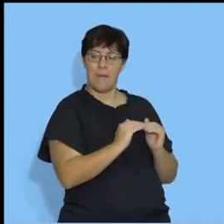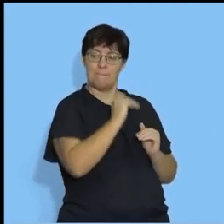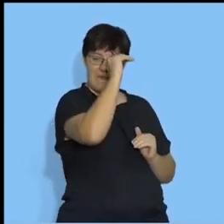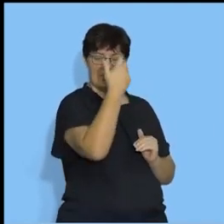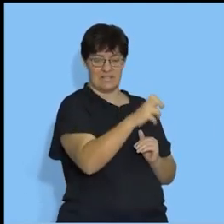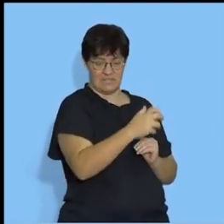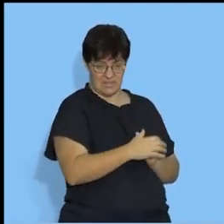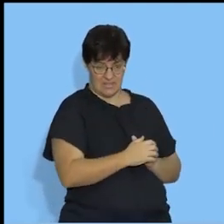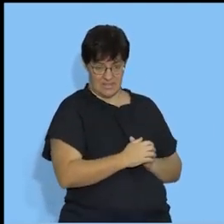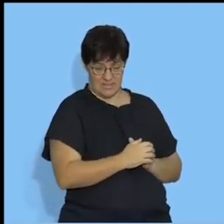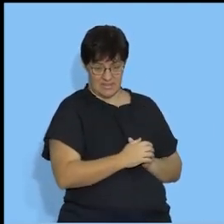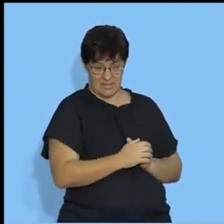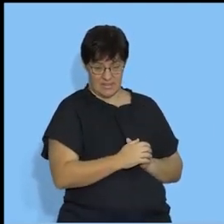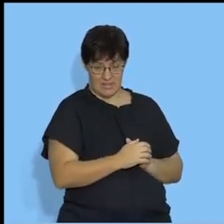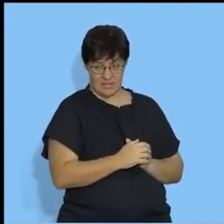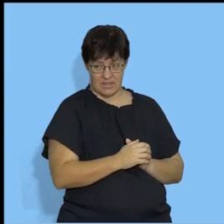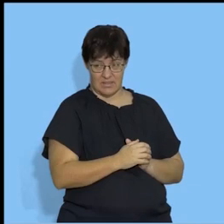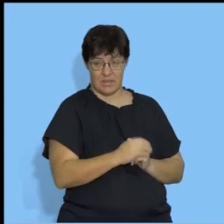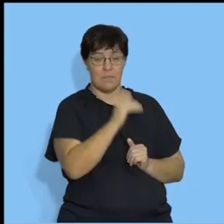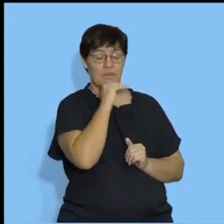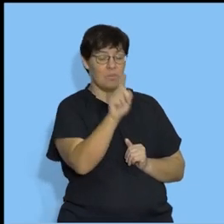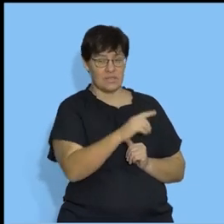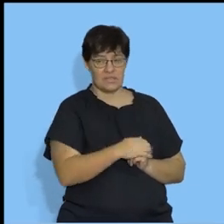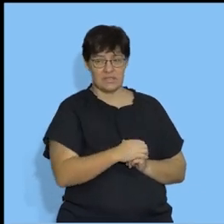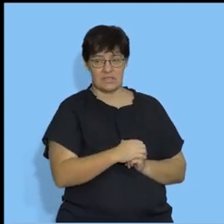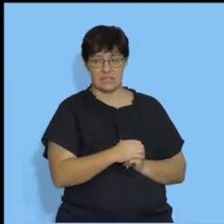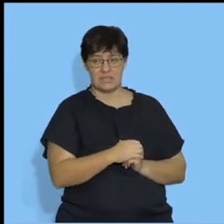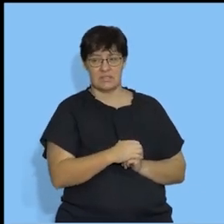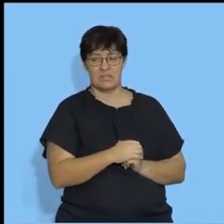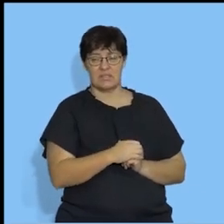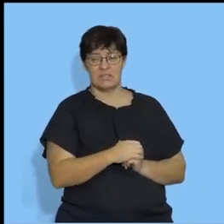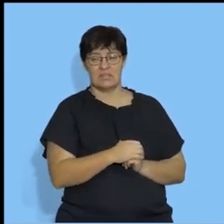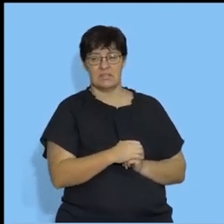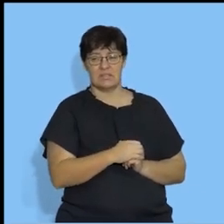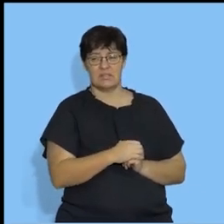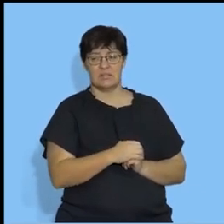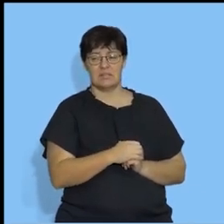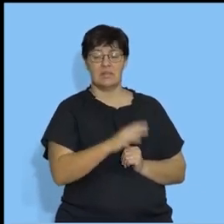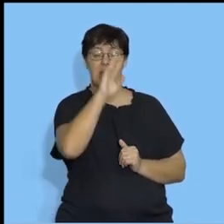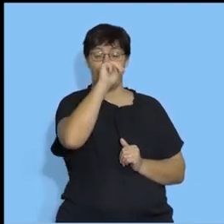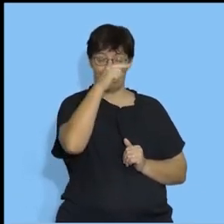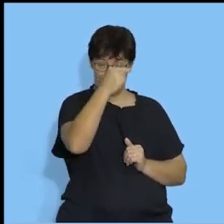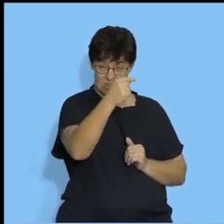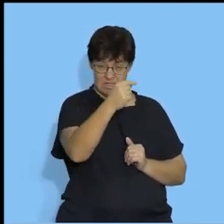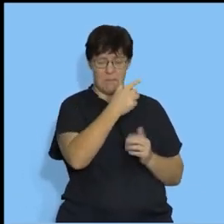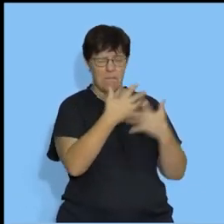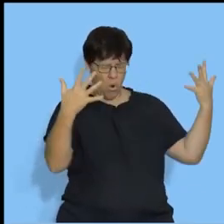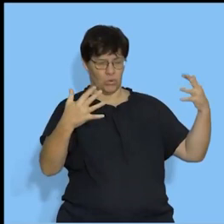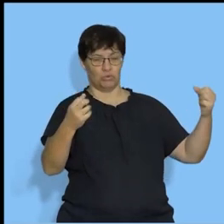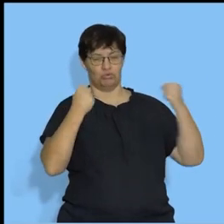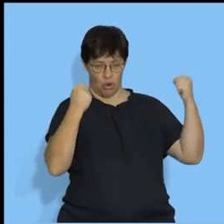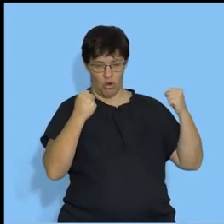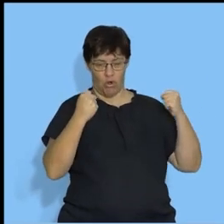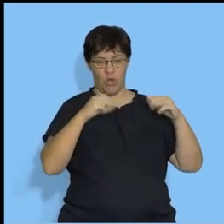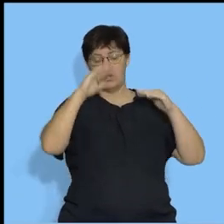that copper, zinc, actually magnesium is the strongest reducing agent of them